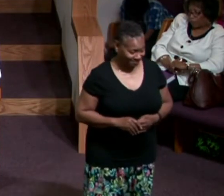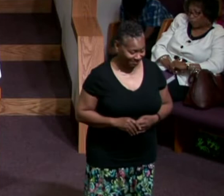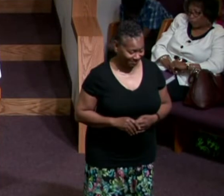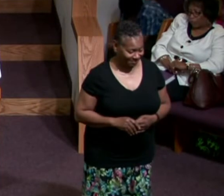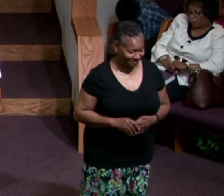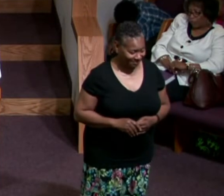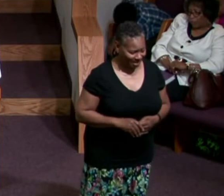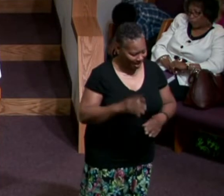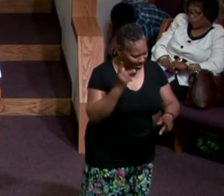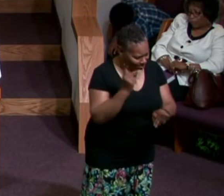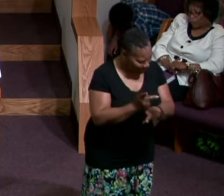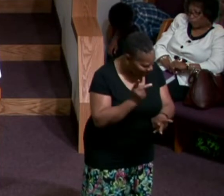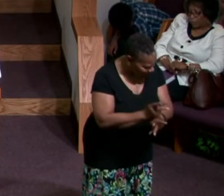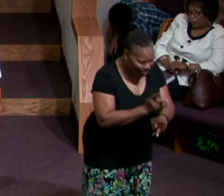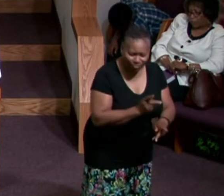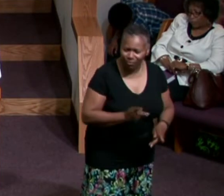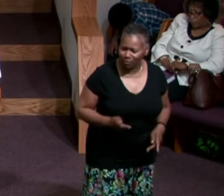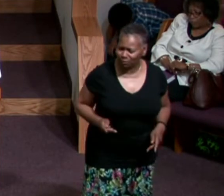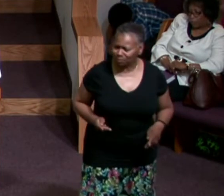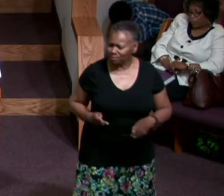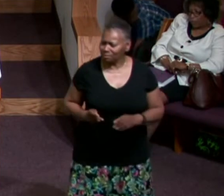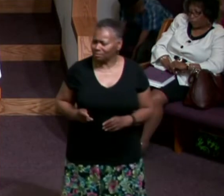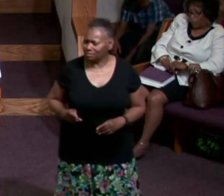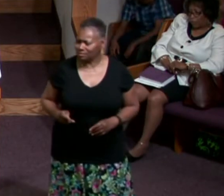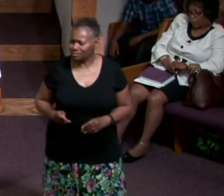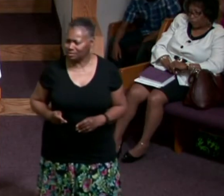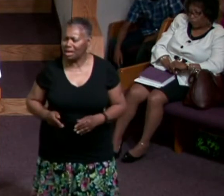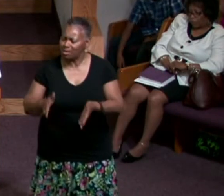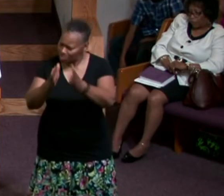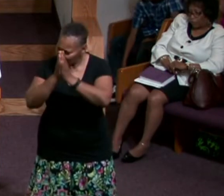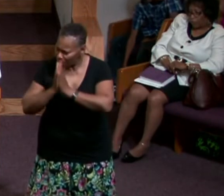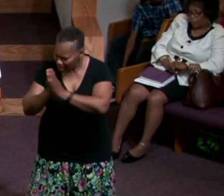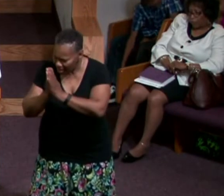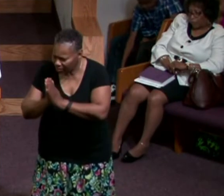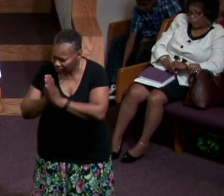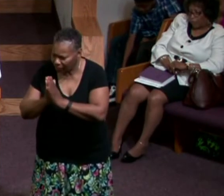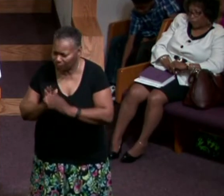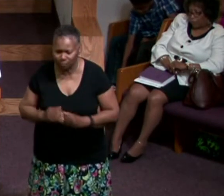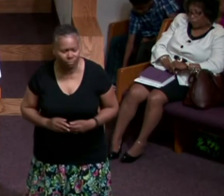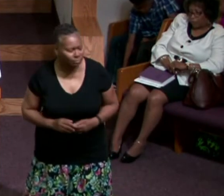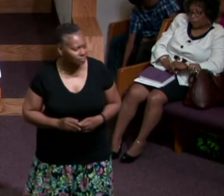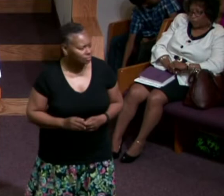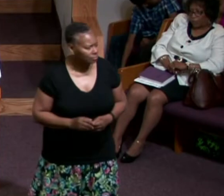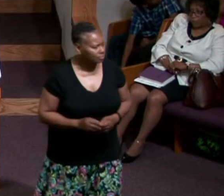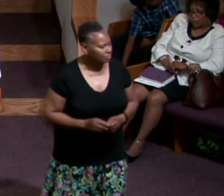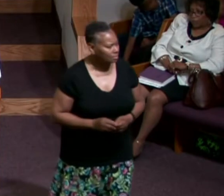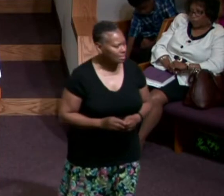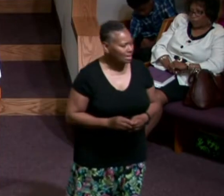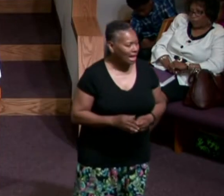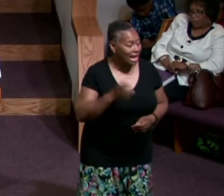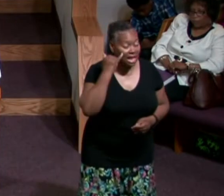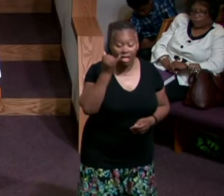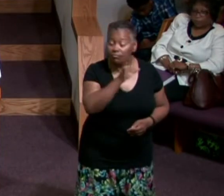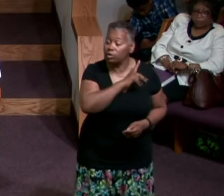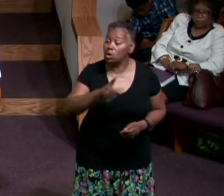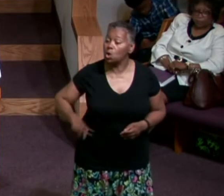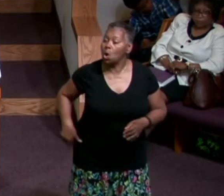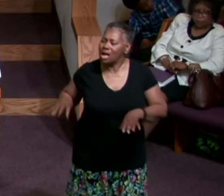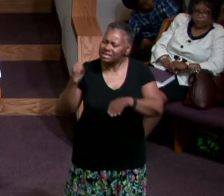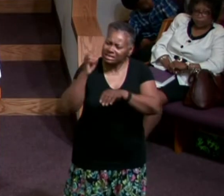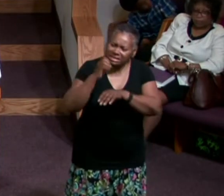You got to be careful. You got to be prayerful. And then if the Lord sends you